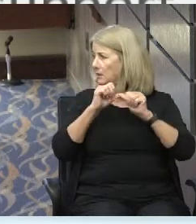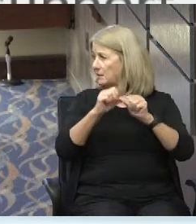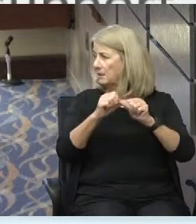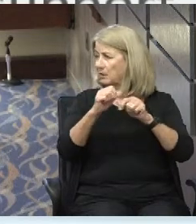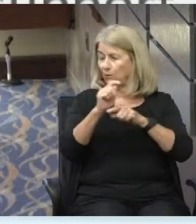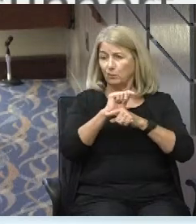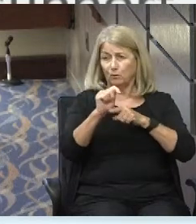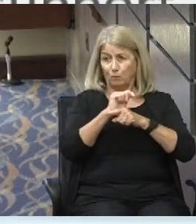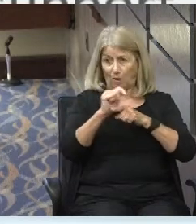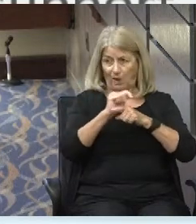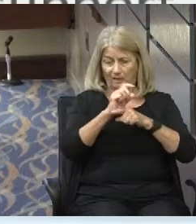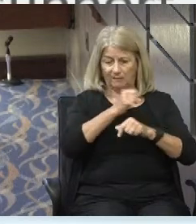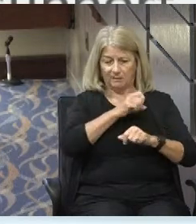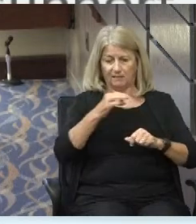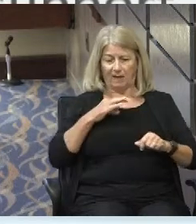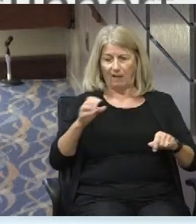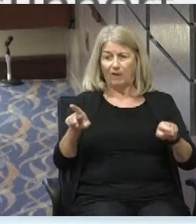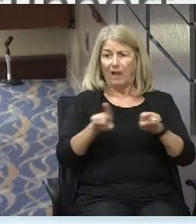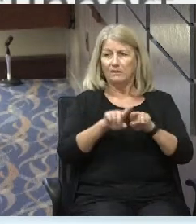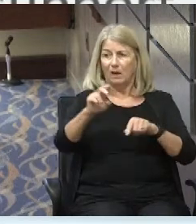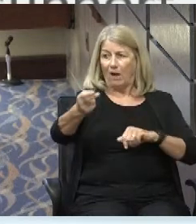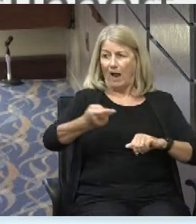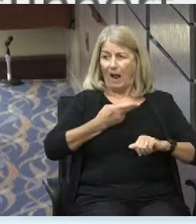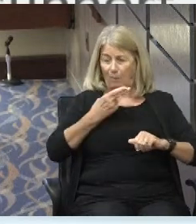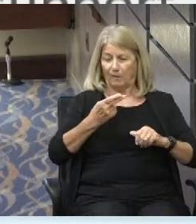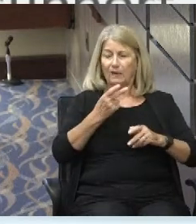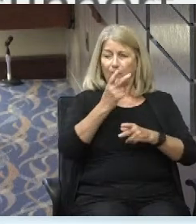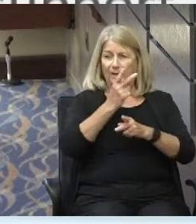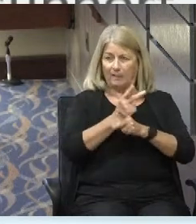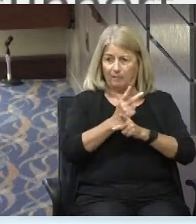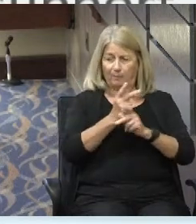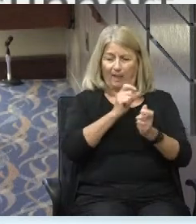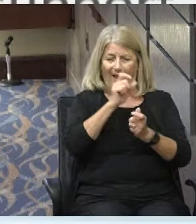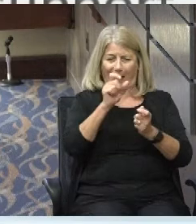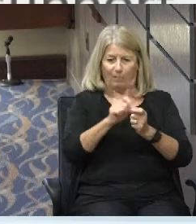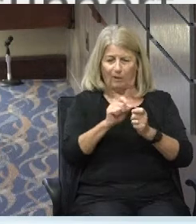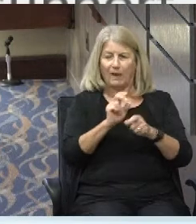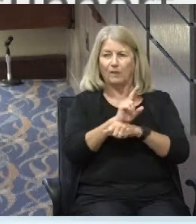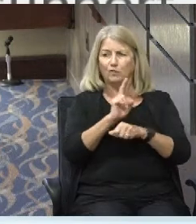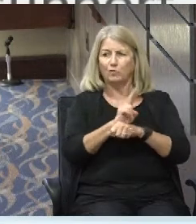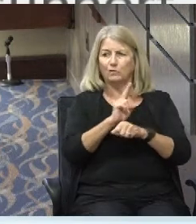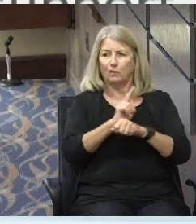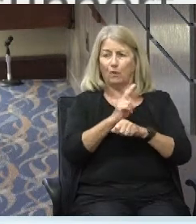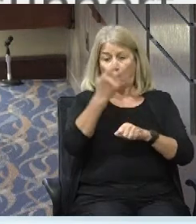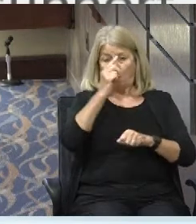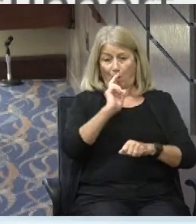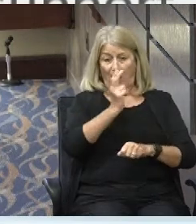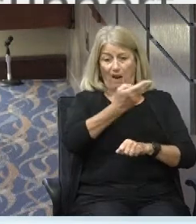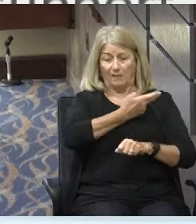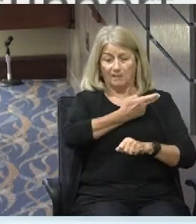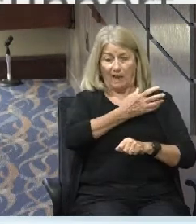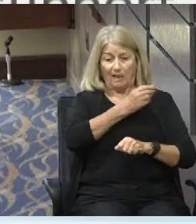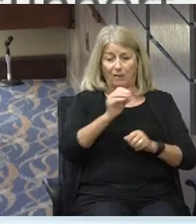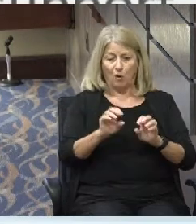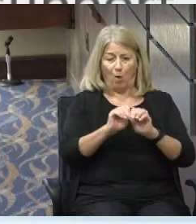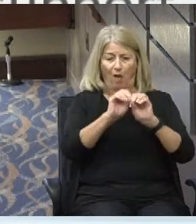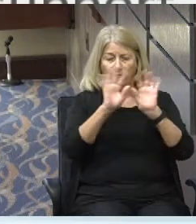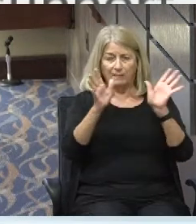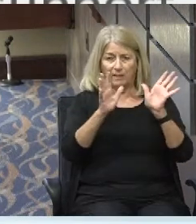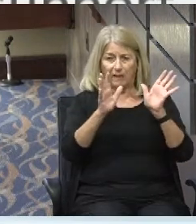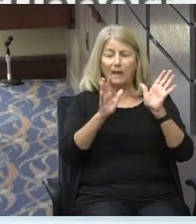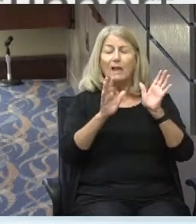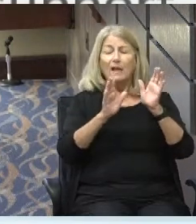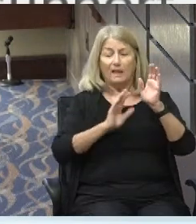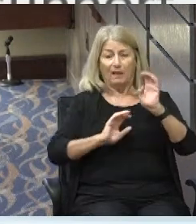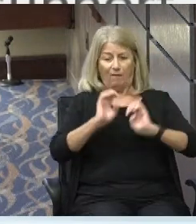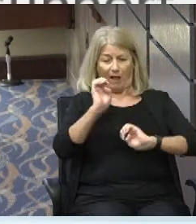on board and or need help in keeping their sections accurate and useful to our residents. And then obviously a continued evaluation with IT